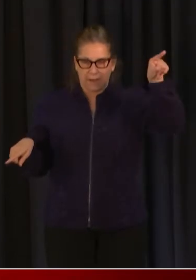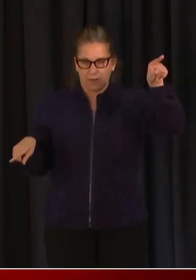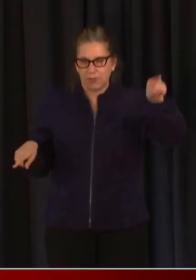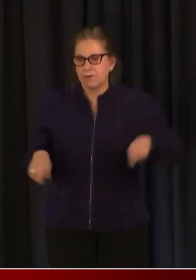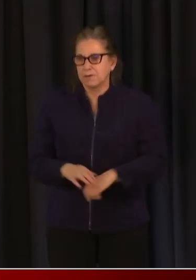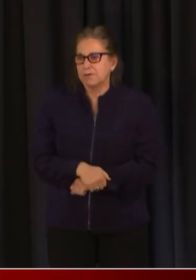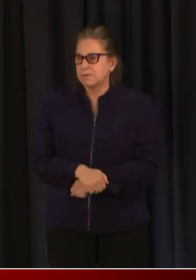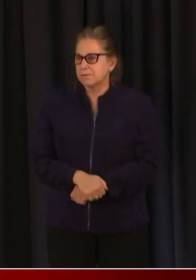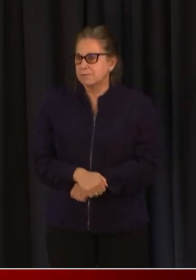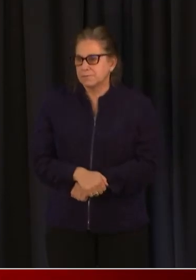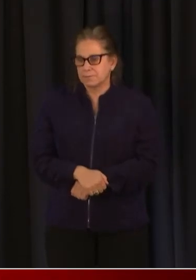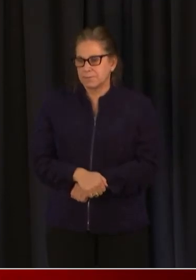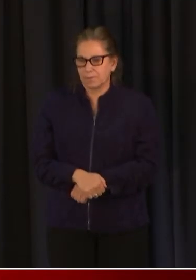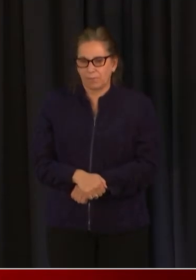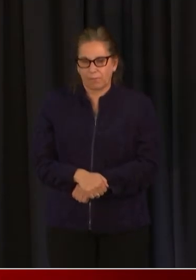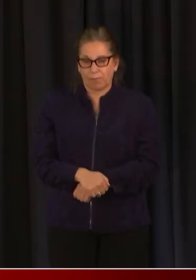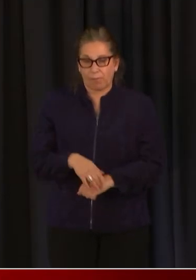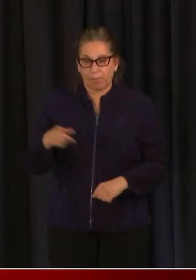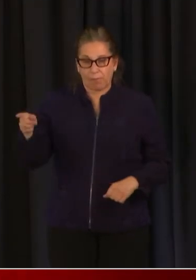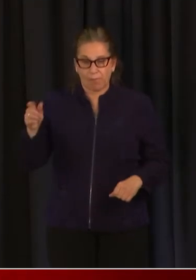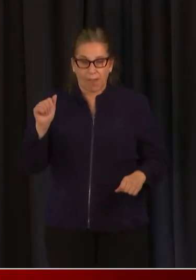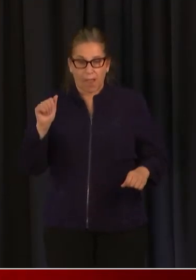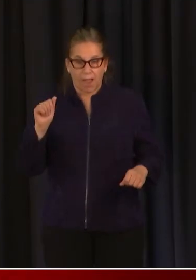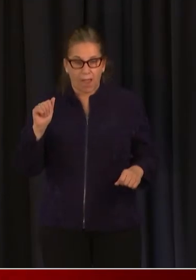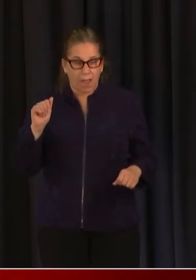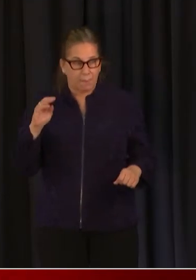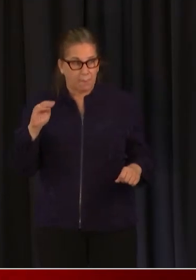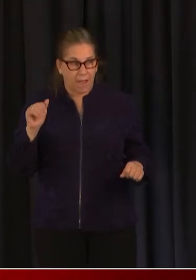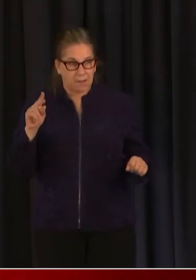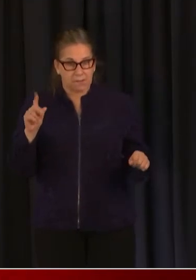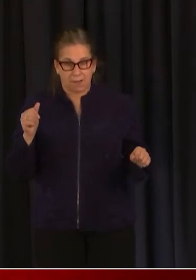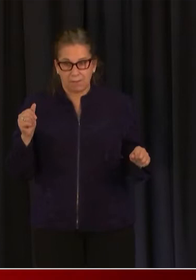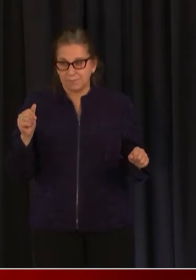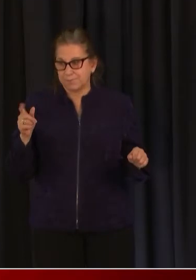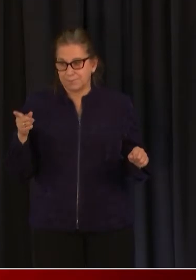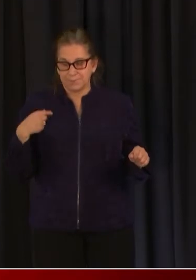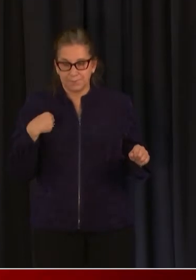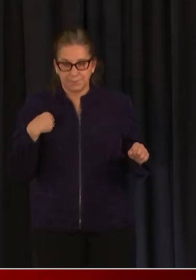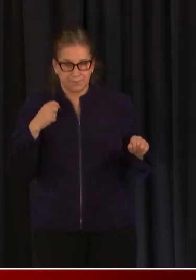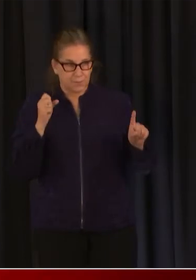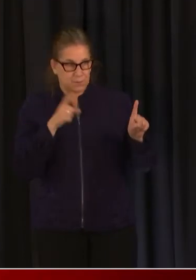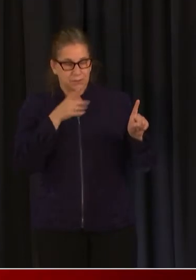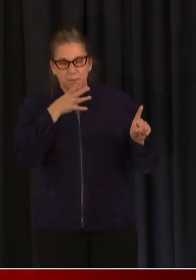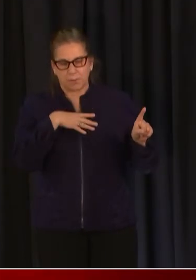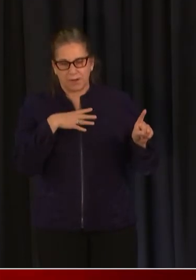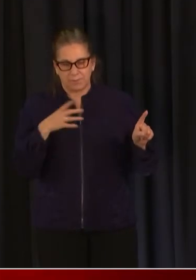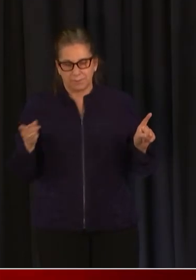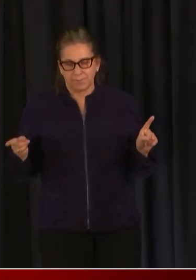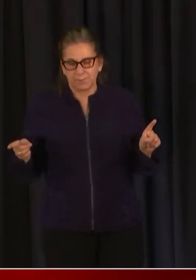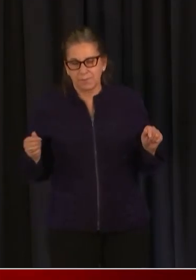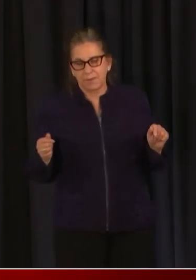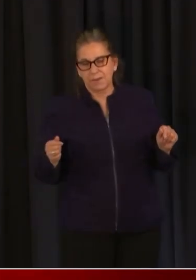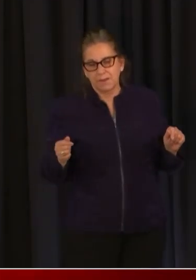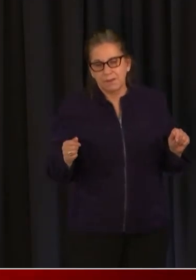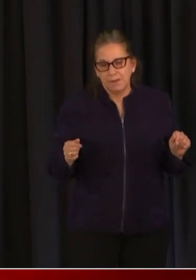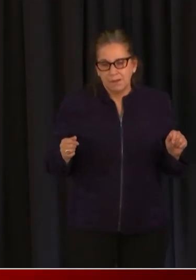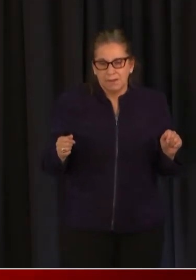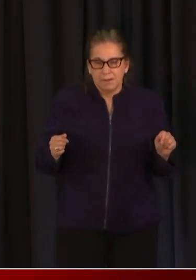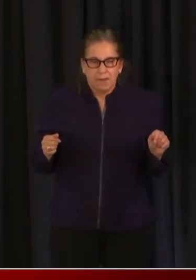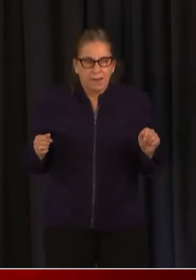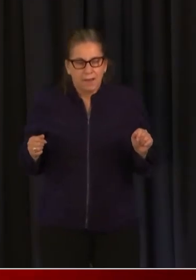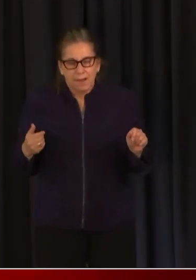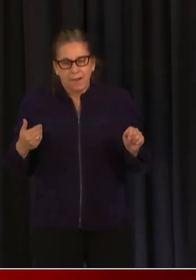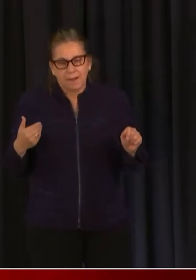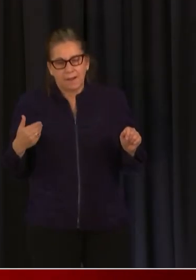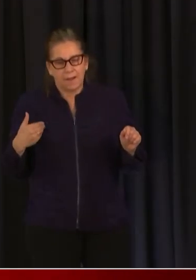too. Yes, Amanda. Thank you, and good afternoon. Some venues and bars